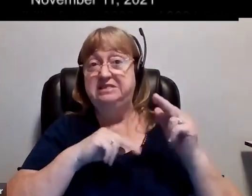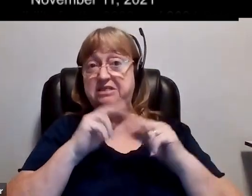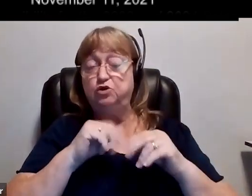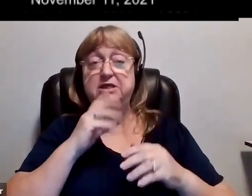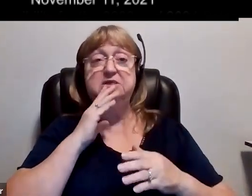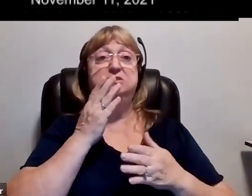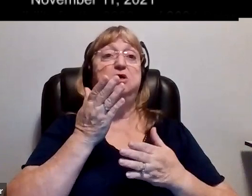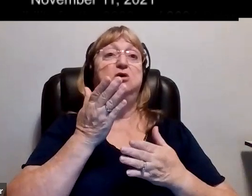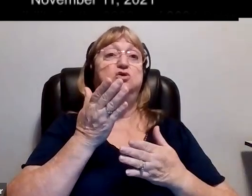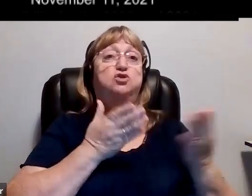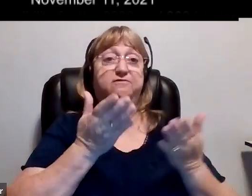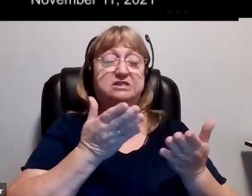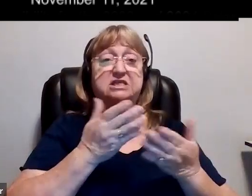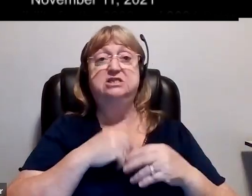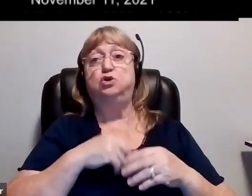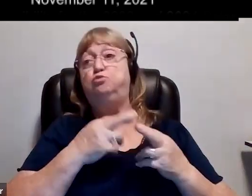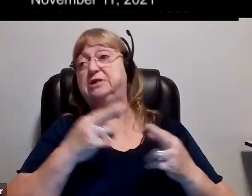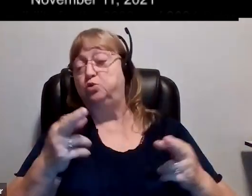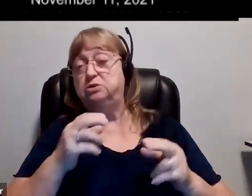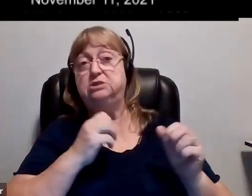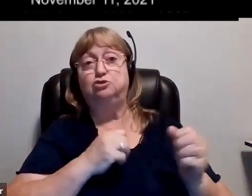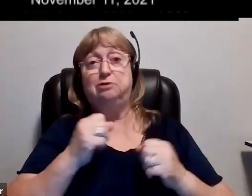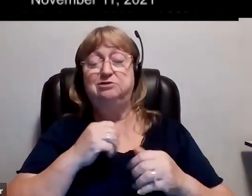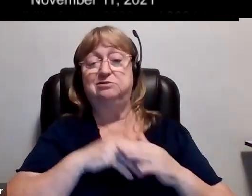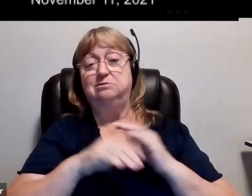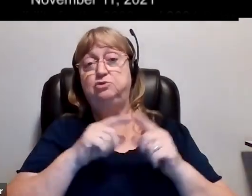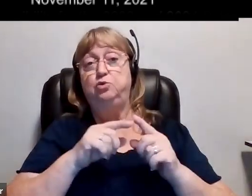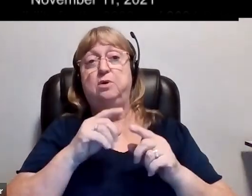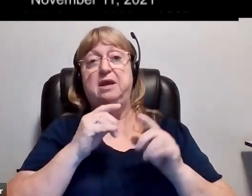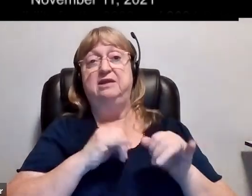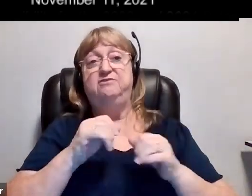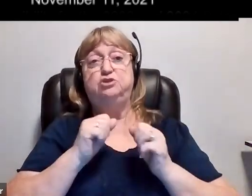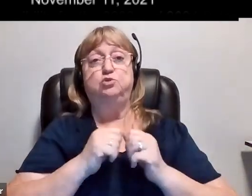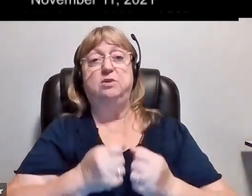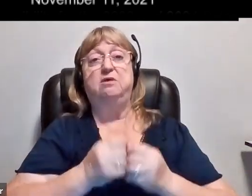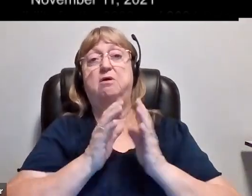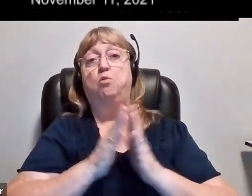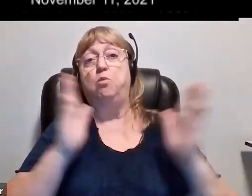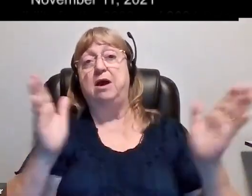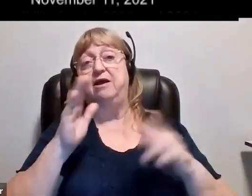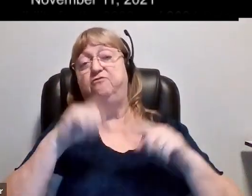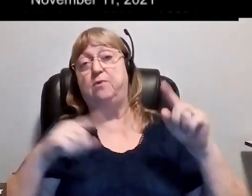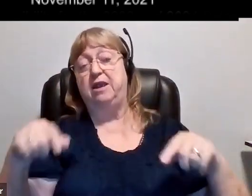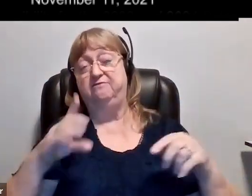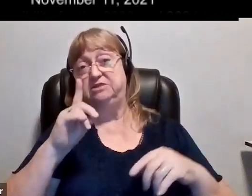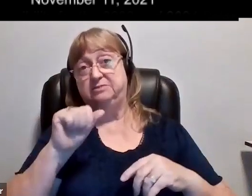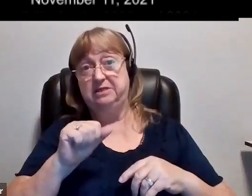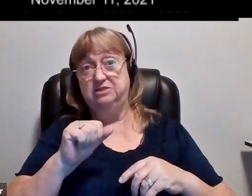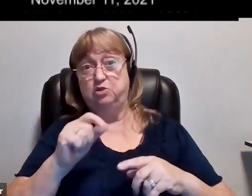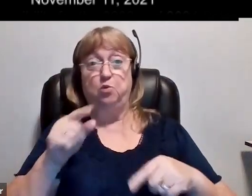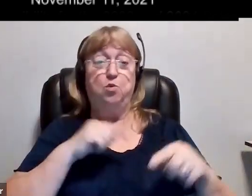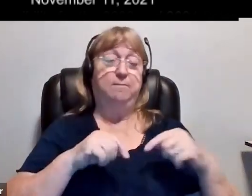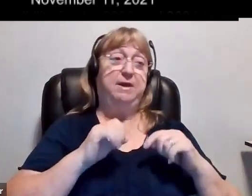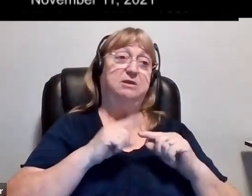services, resources, the strategies are accessible to individuals with a wide variety of disabilities. So looking back at my first example